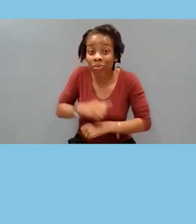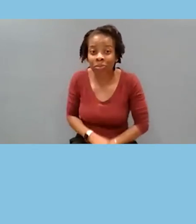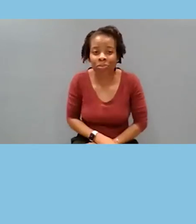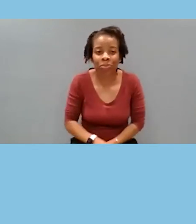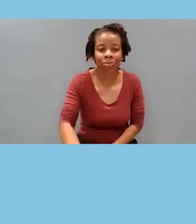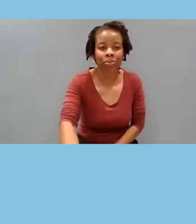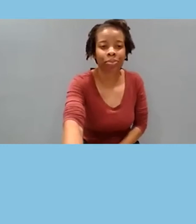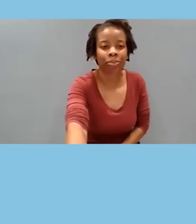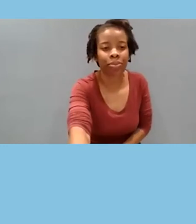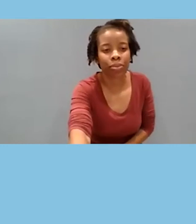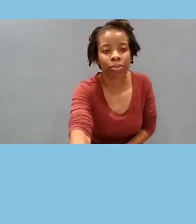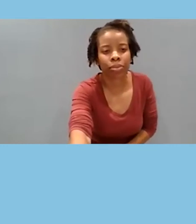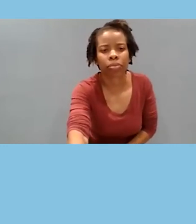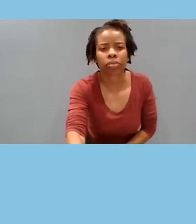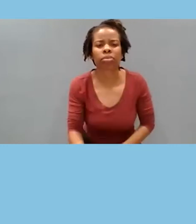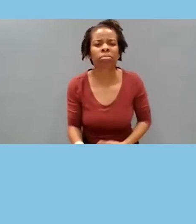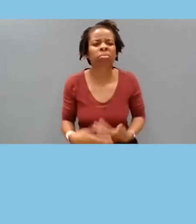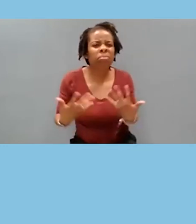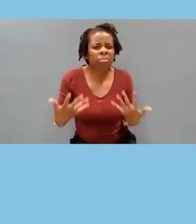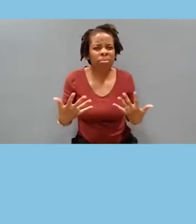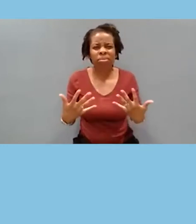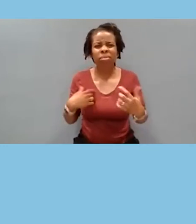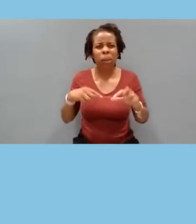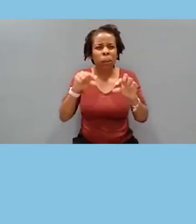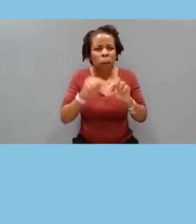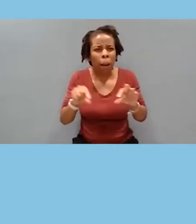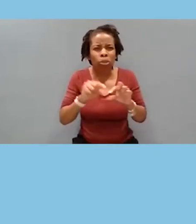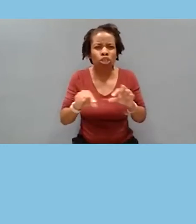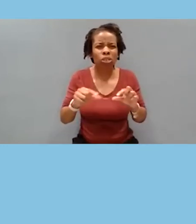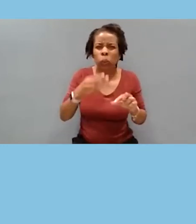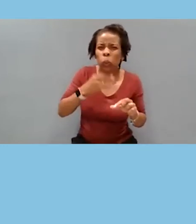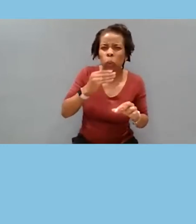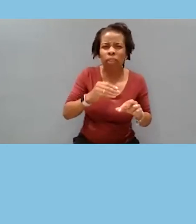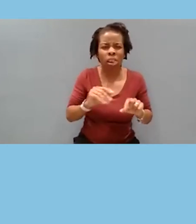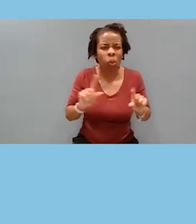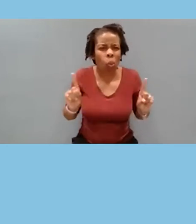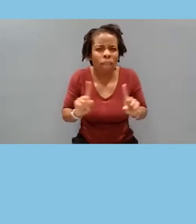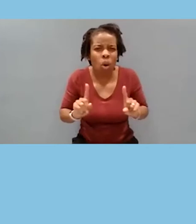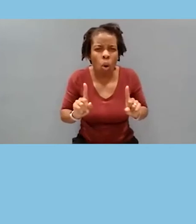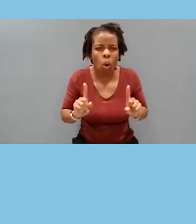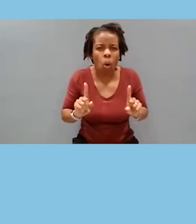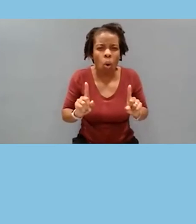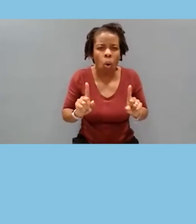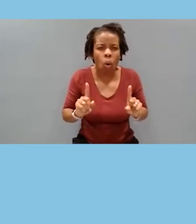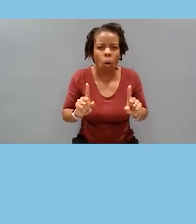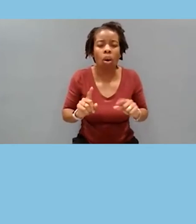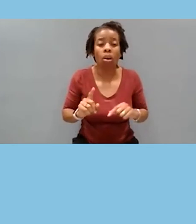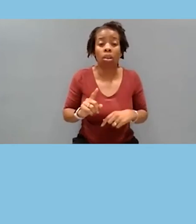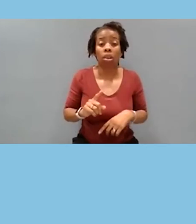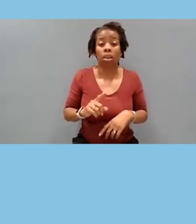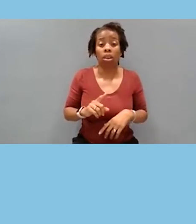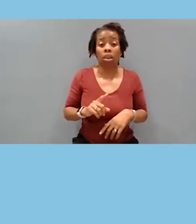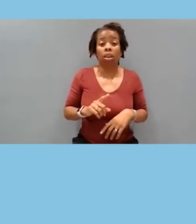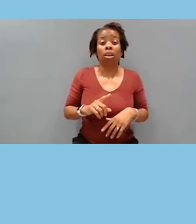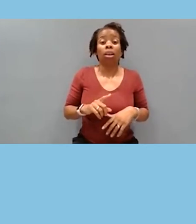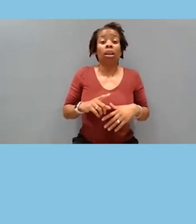The answer why caption seems obvious, for access, of course, and for an expand, and I should say this